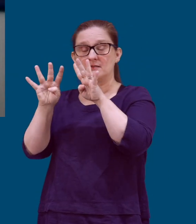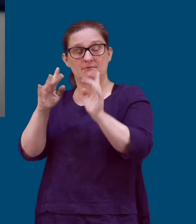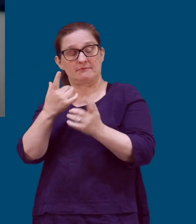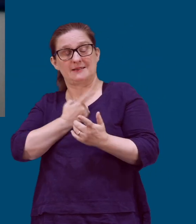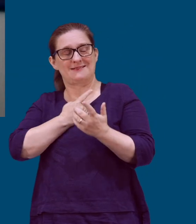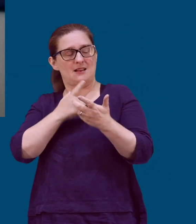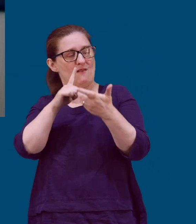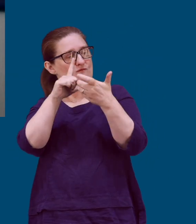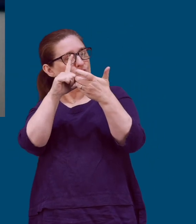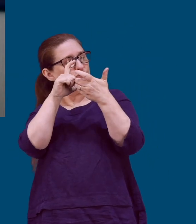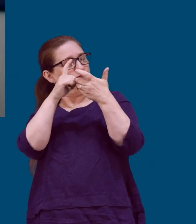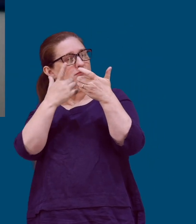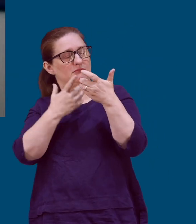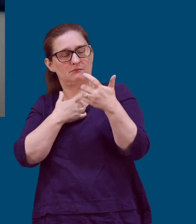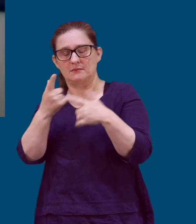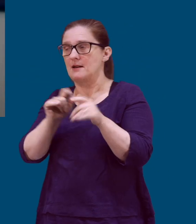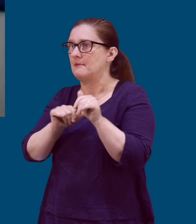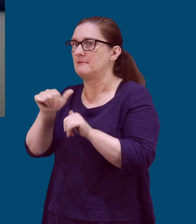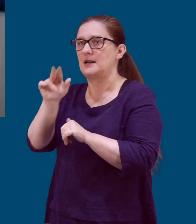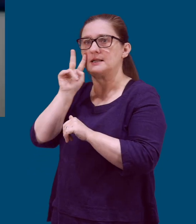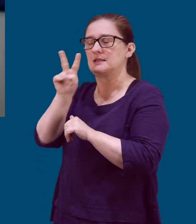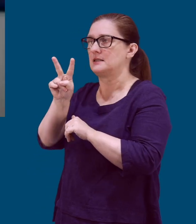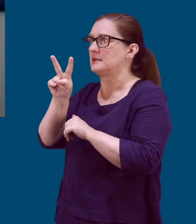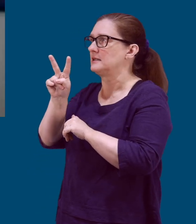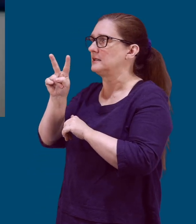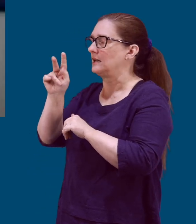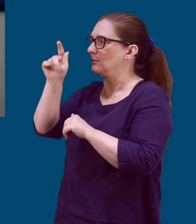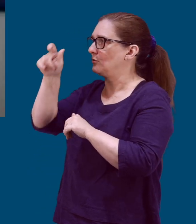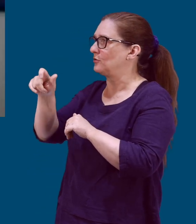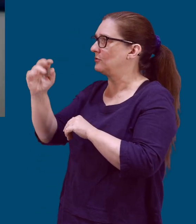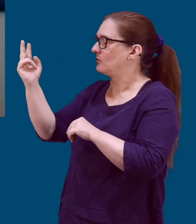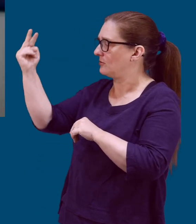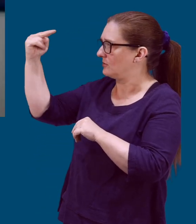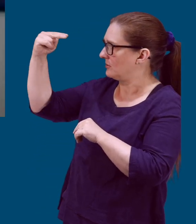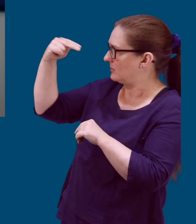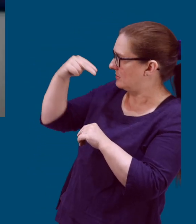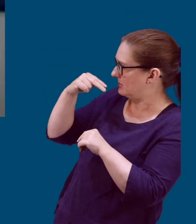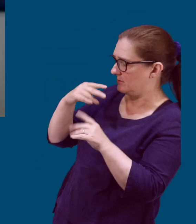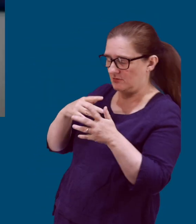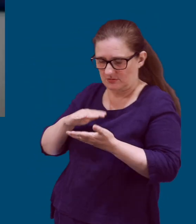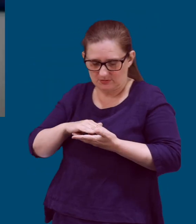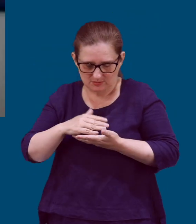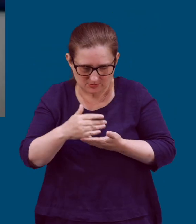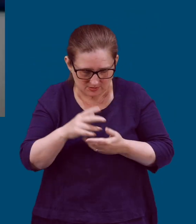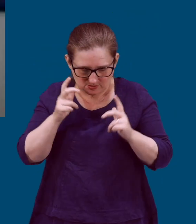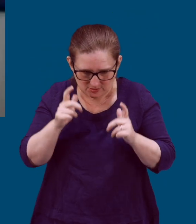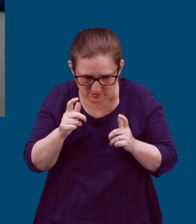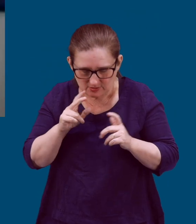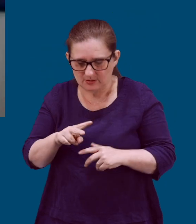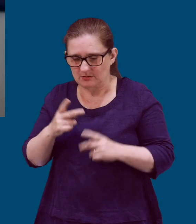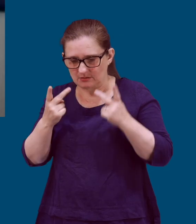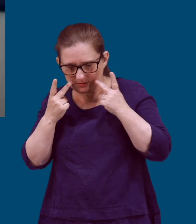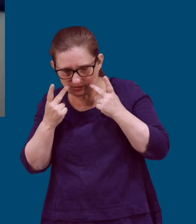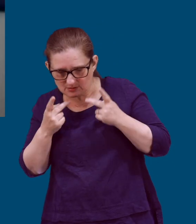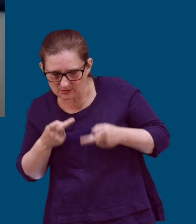management booth. The best thing I see is a hungover gallerist with a ski goggle tan line surrounded by half-finished glasses